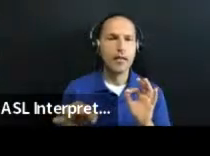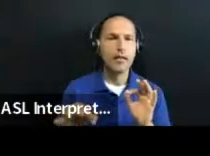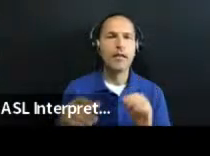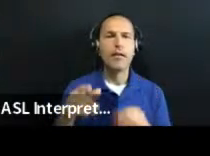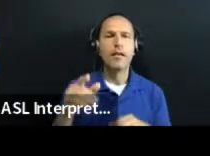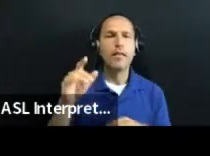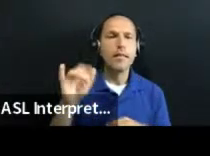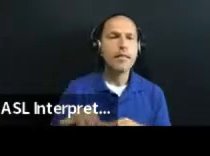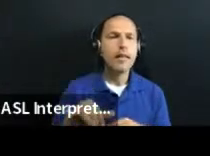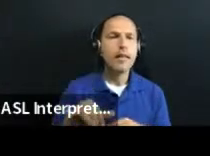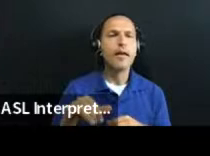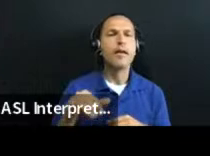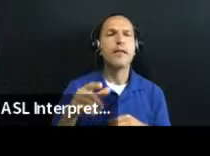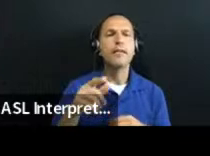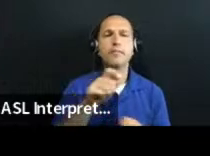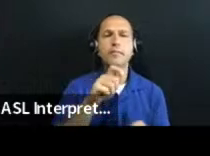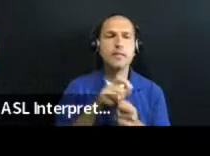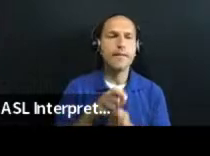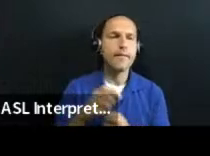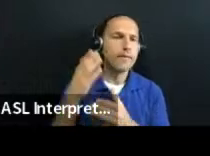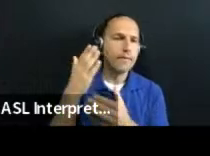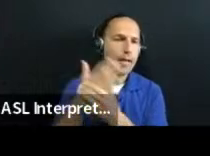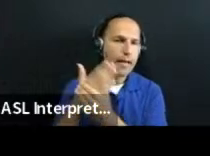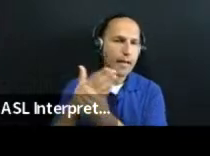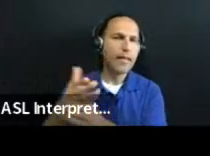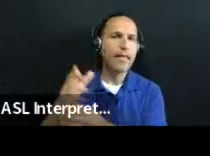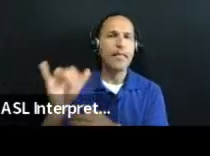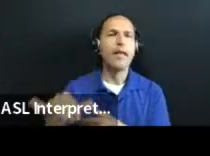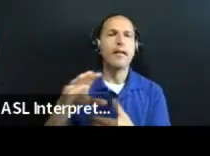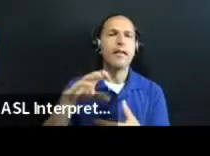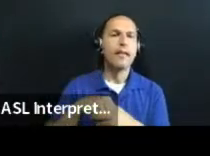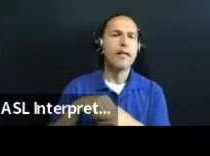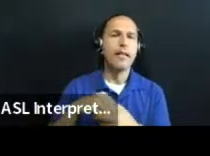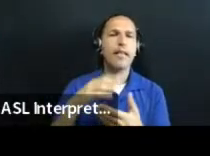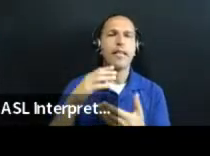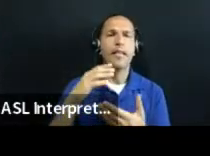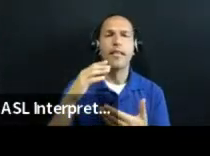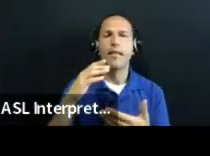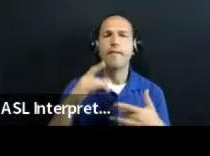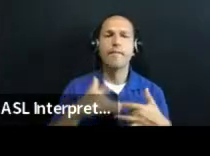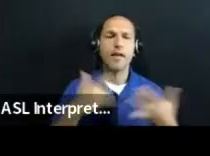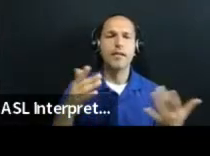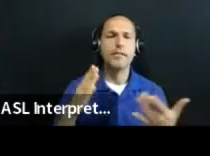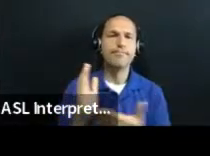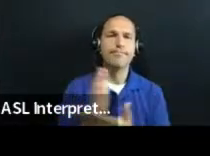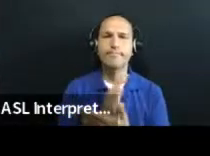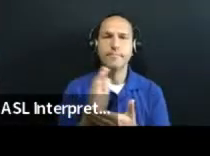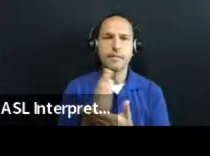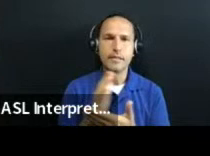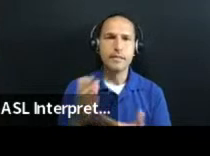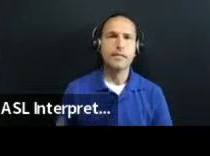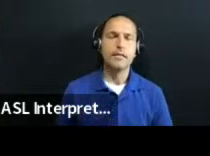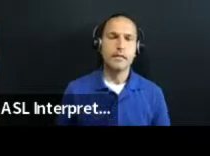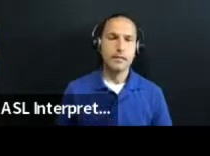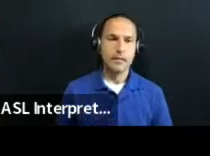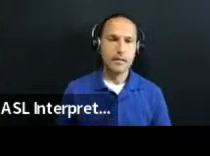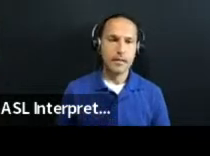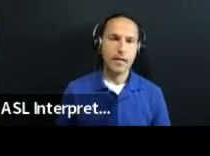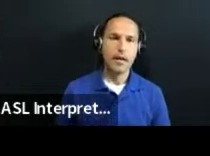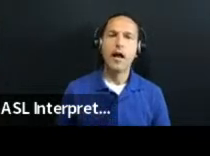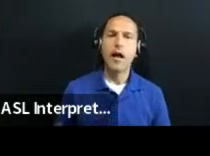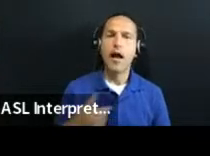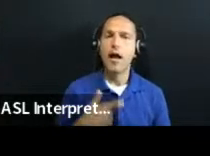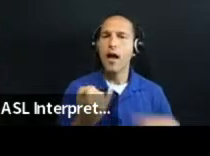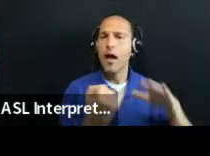CSV file that would include a list of events through whatever date range. You have your an